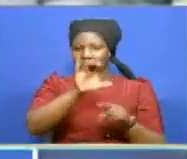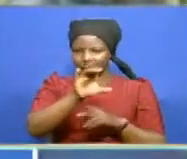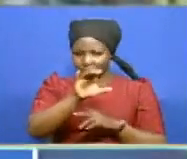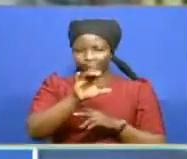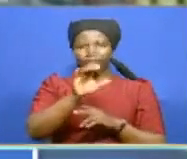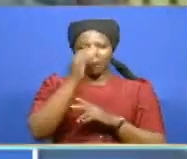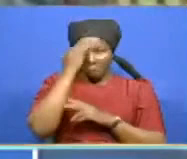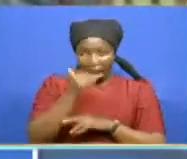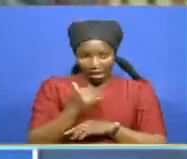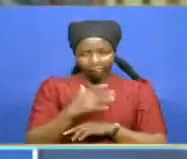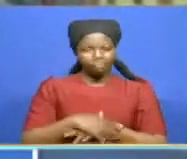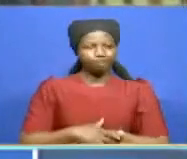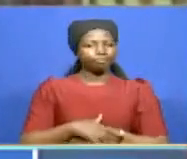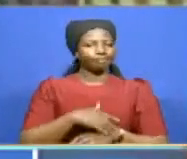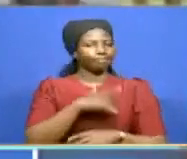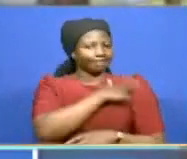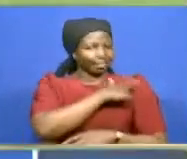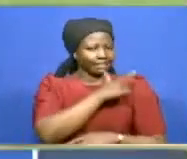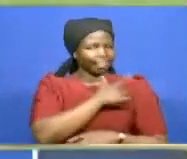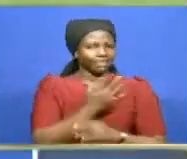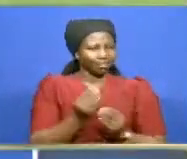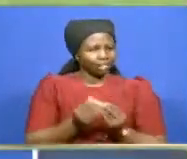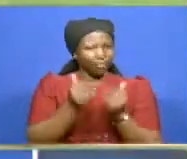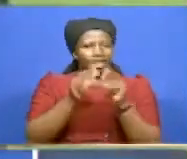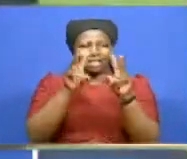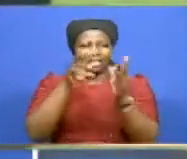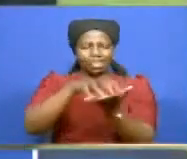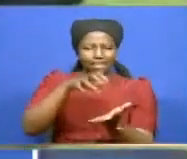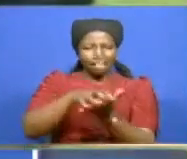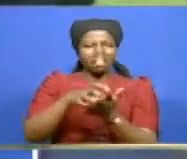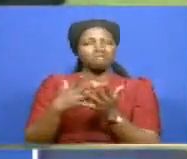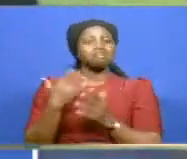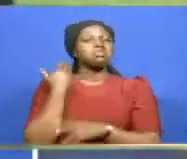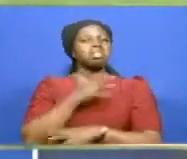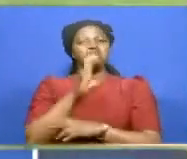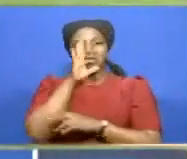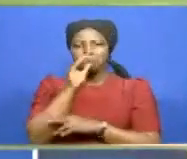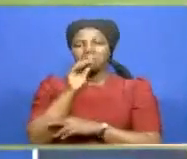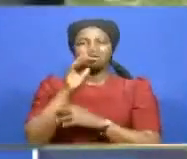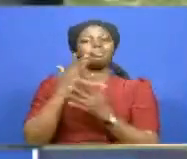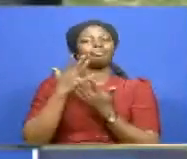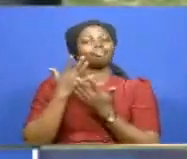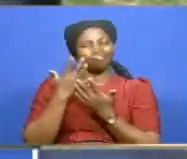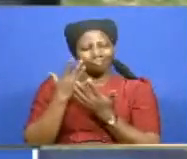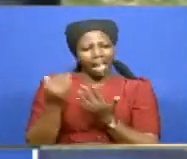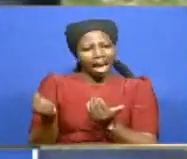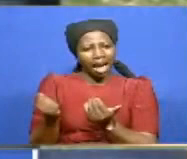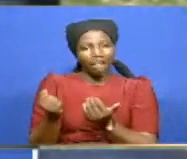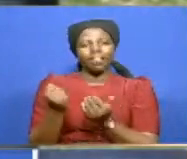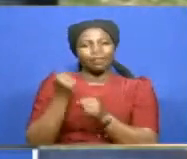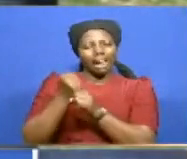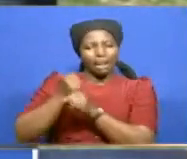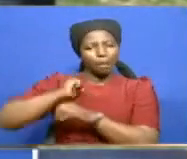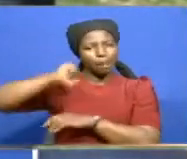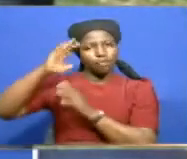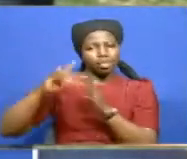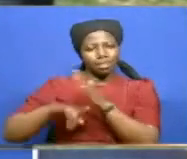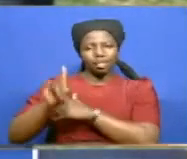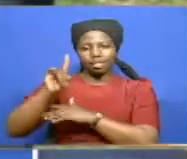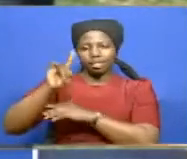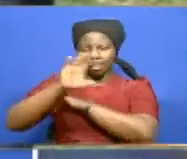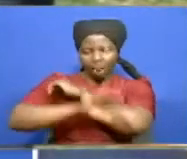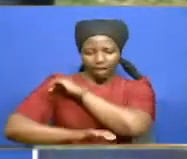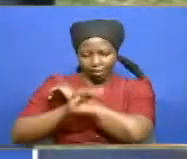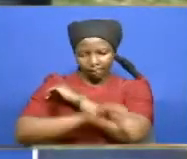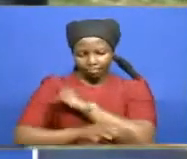NCIC, of laxity in addressing cases of hate speech among politicians in the country. As much as we are doing politics, I